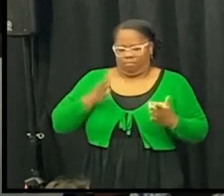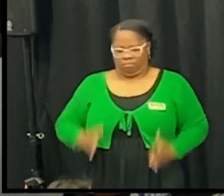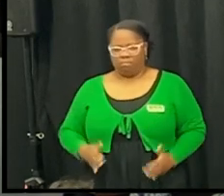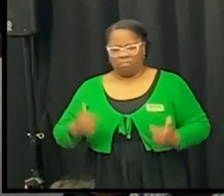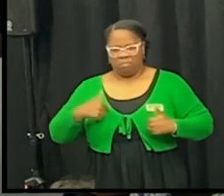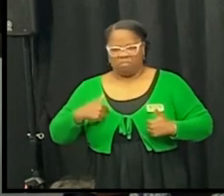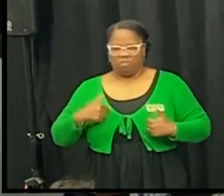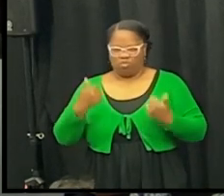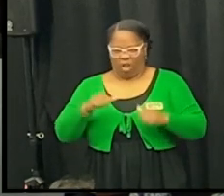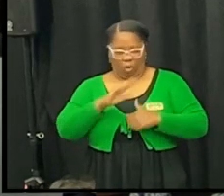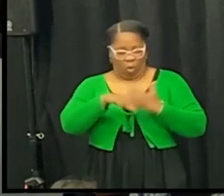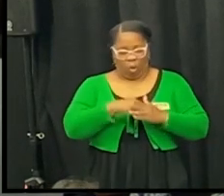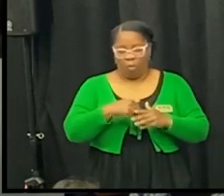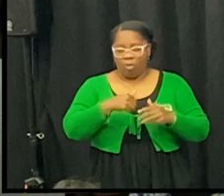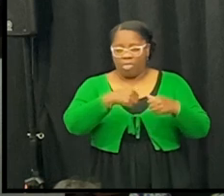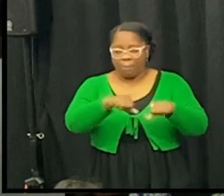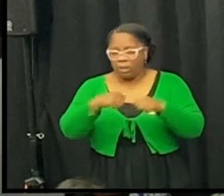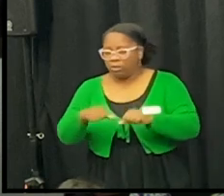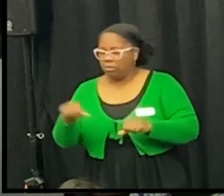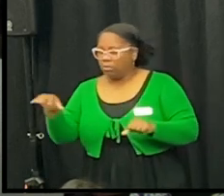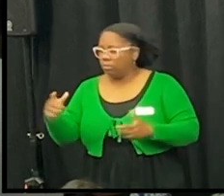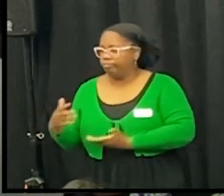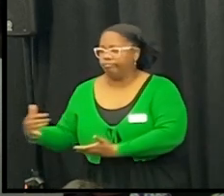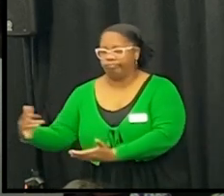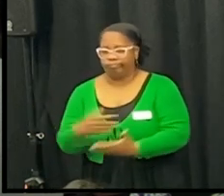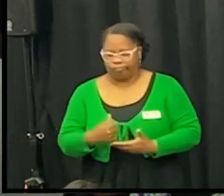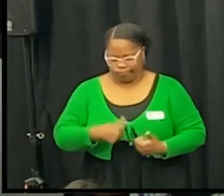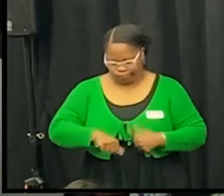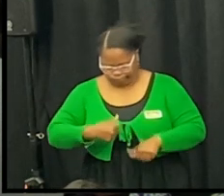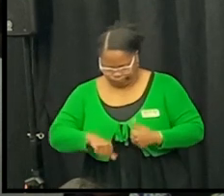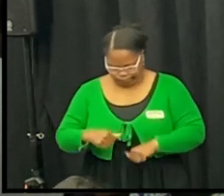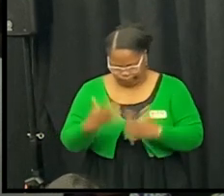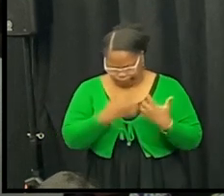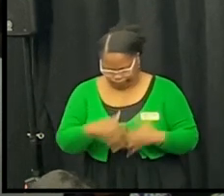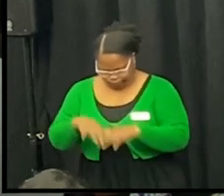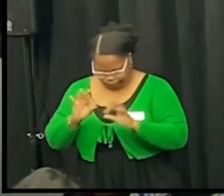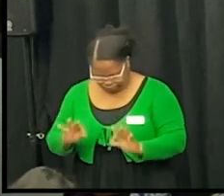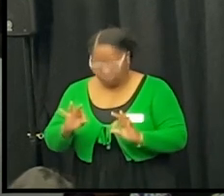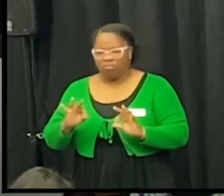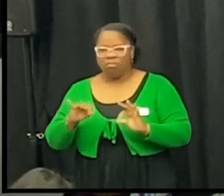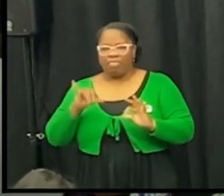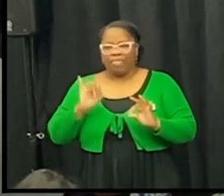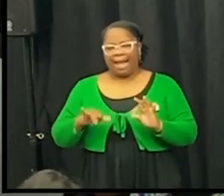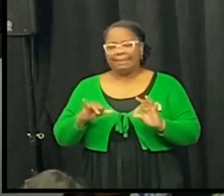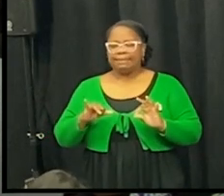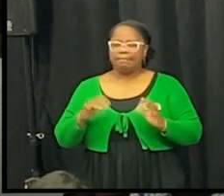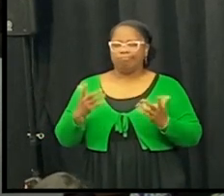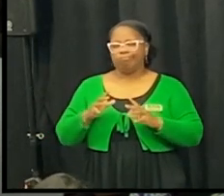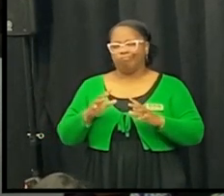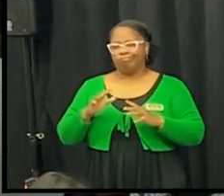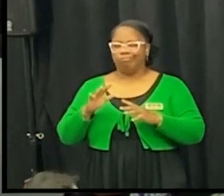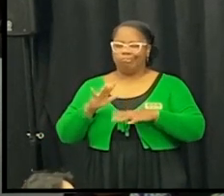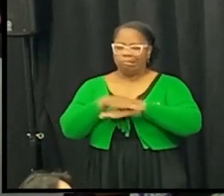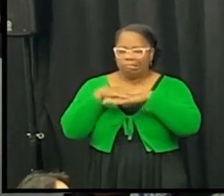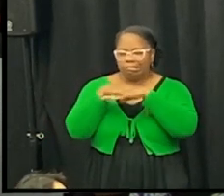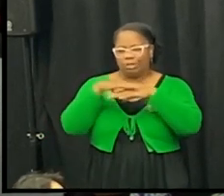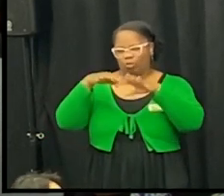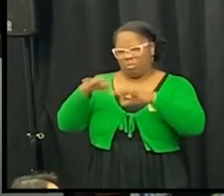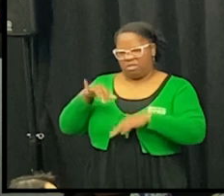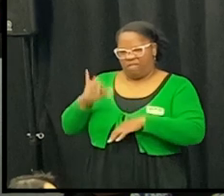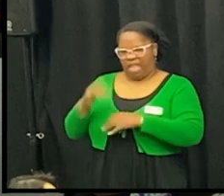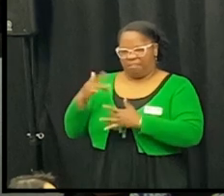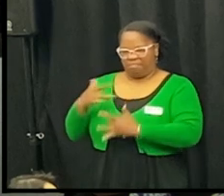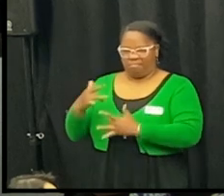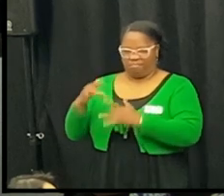all the puzzle pieces together. And that's kind of, in a very small description of kind of like what that is. I mean, you really